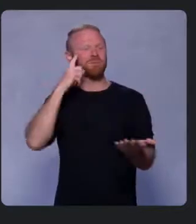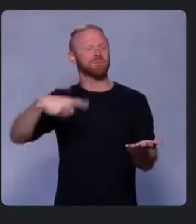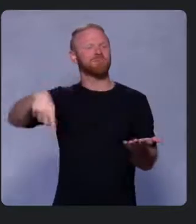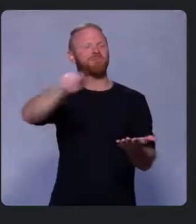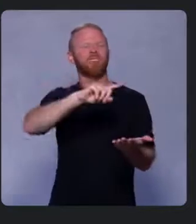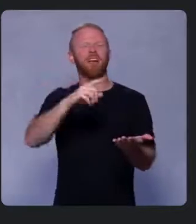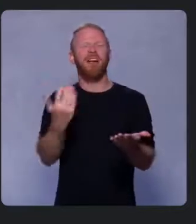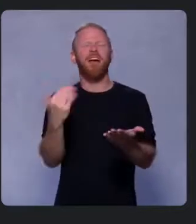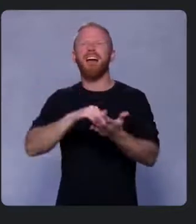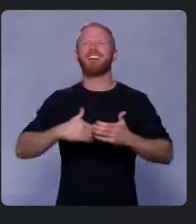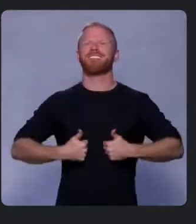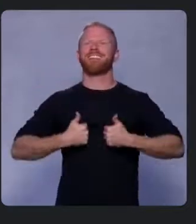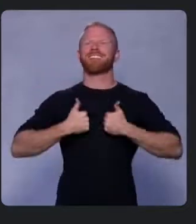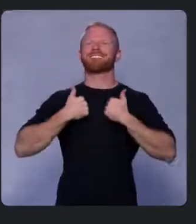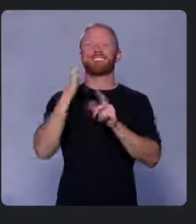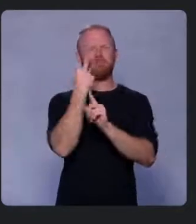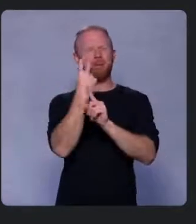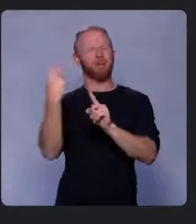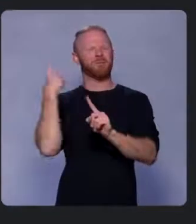memories. Thank you.